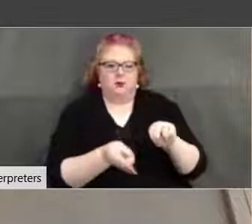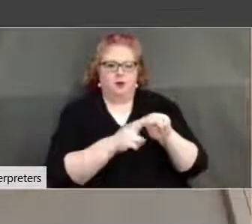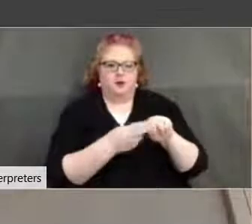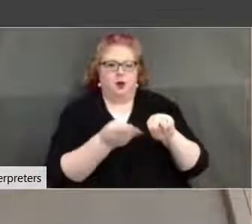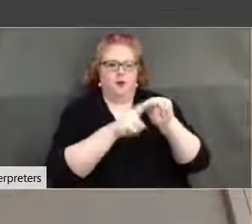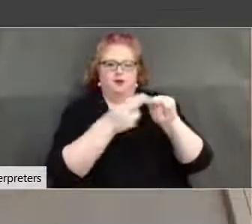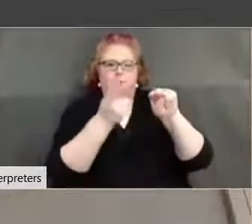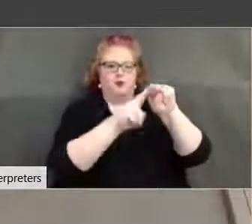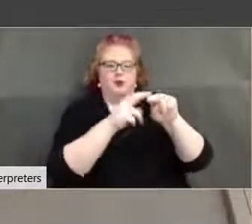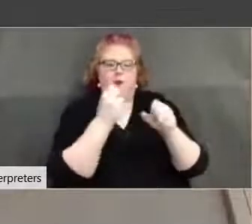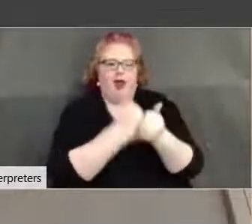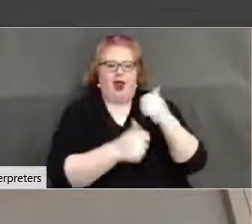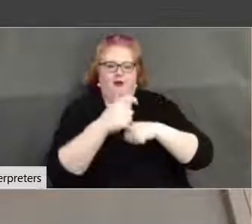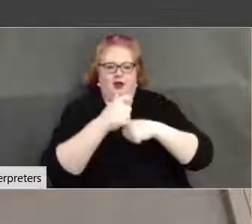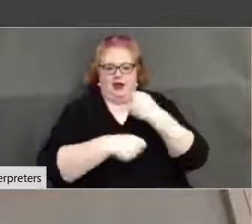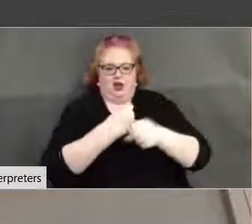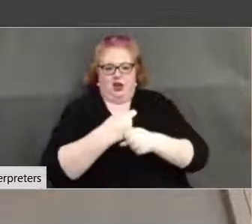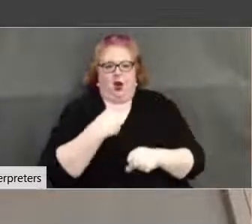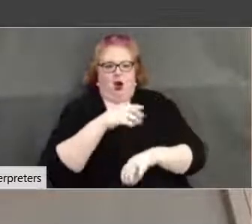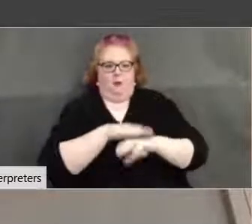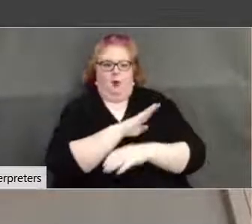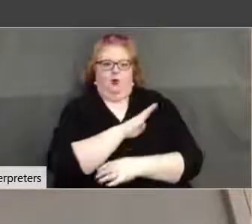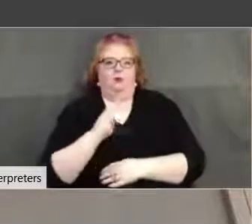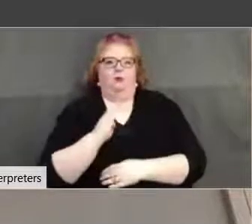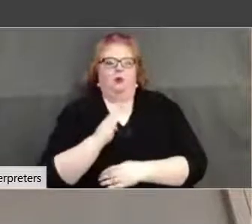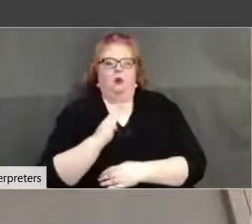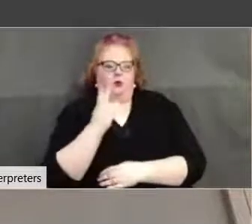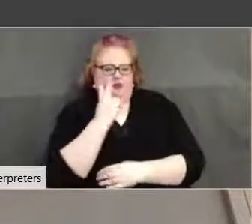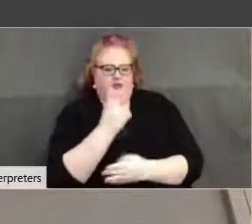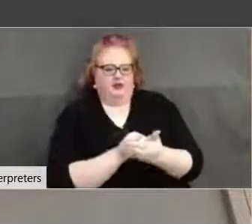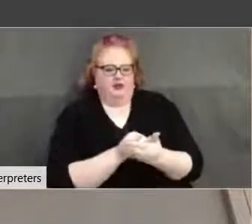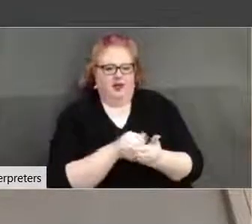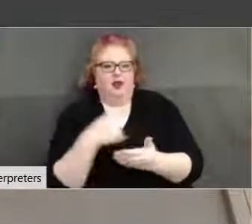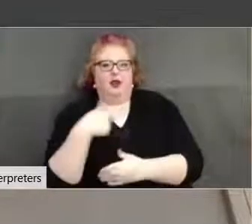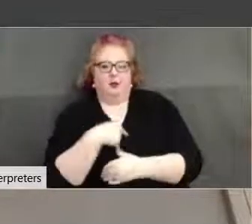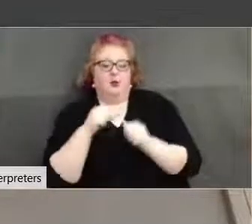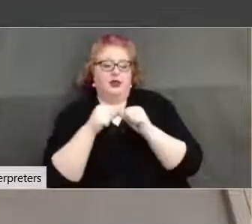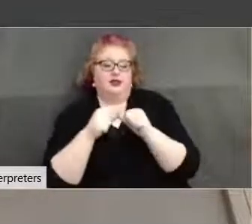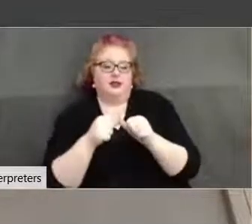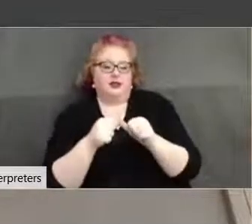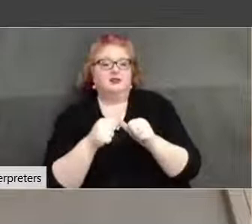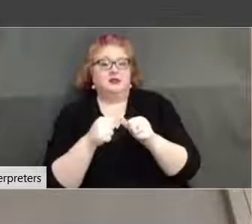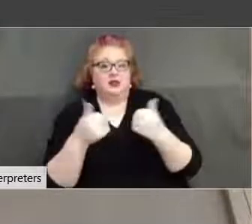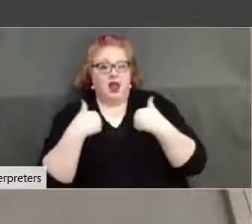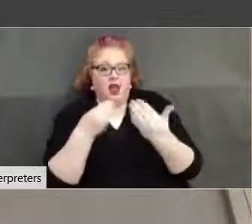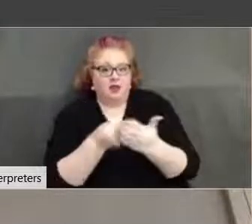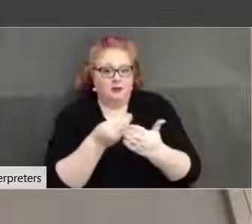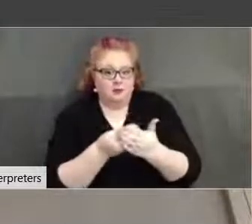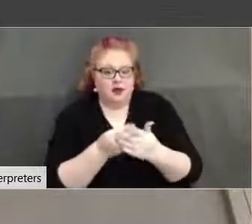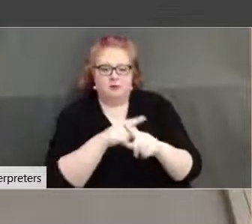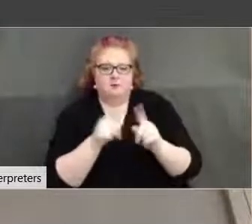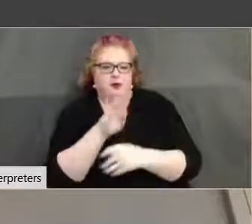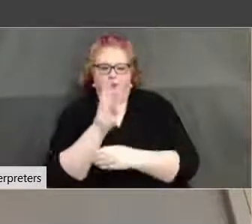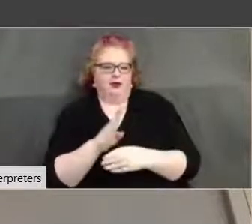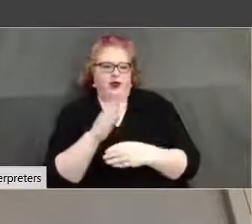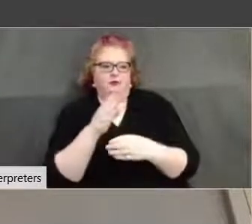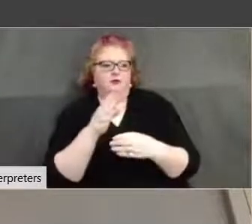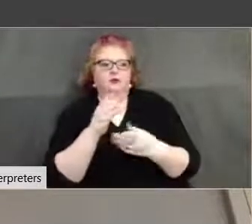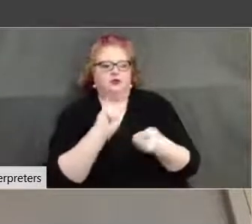we consistently come up with the money because we have to, but we never make that move because there's always something